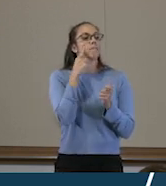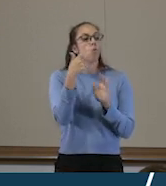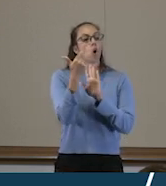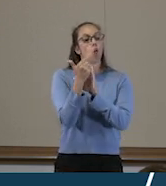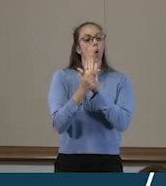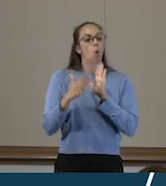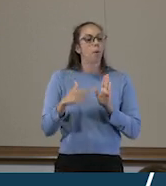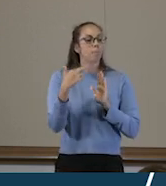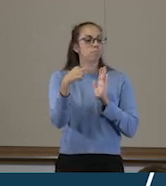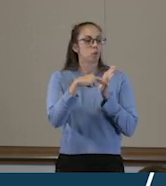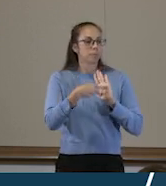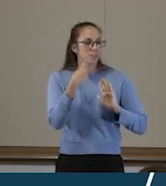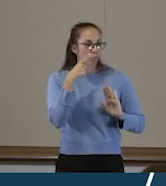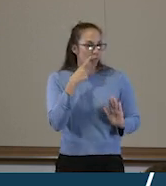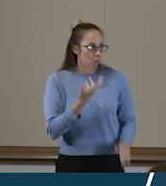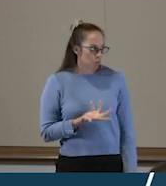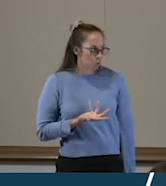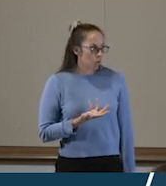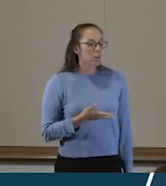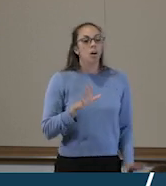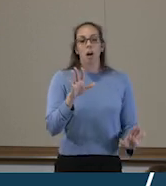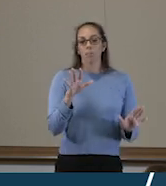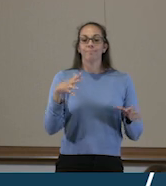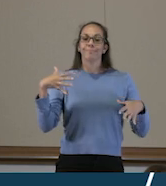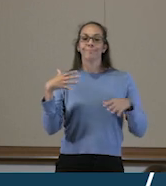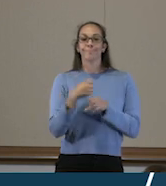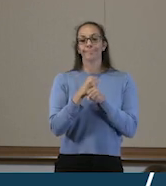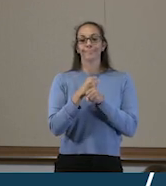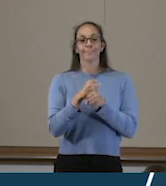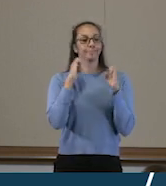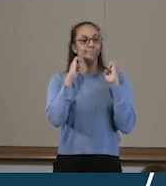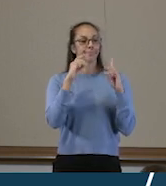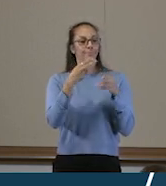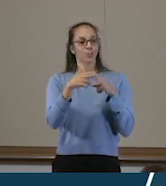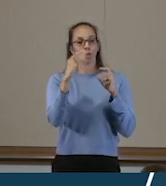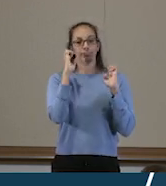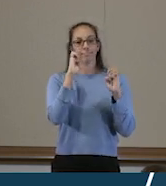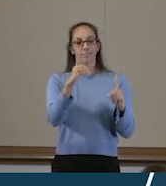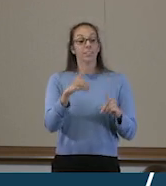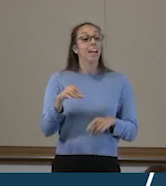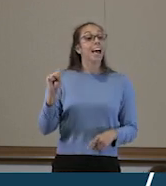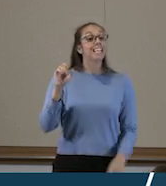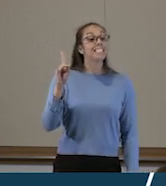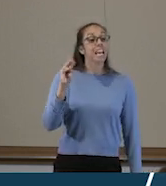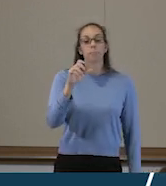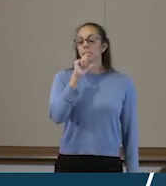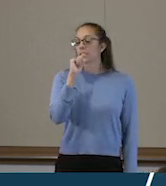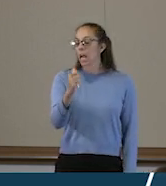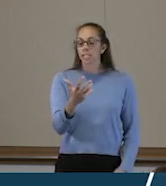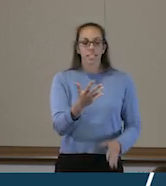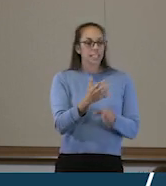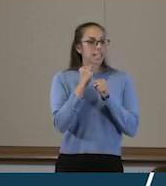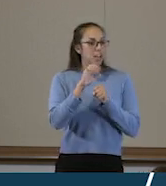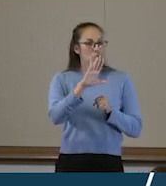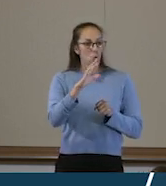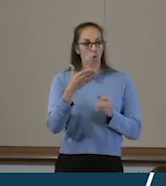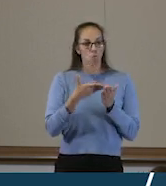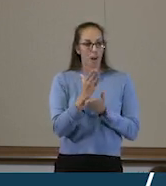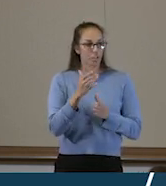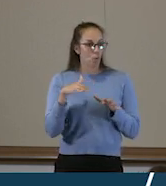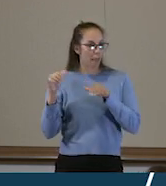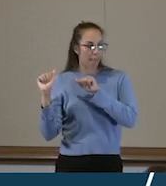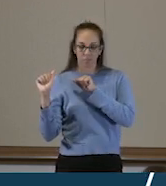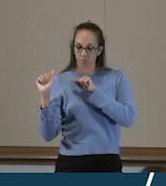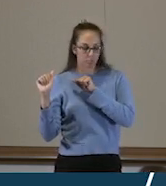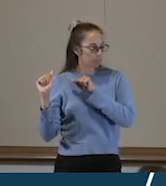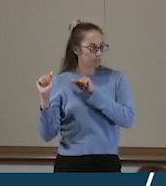So, little crash course real quick. So SDM does not take away rights. You do not have to have an attorney. I am not a licensed